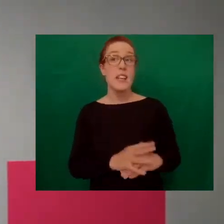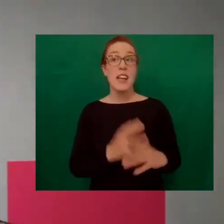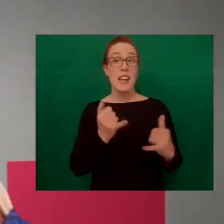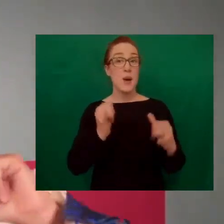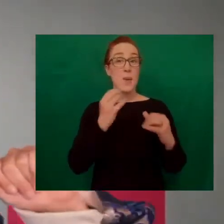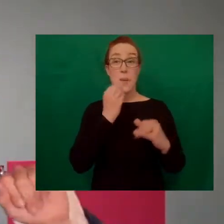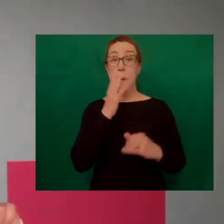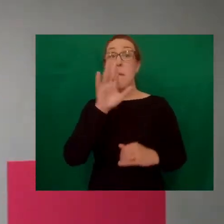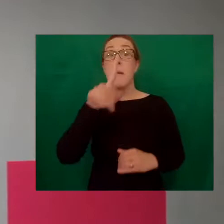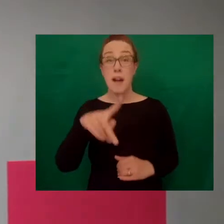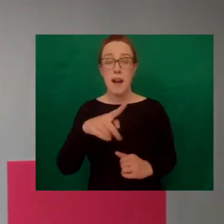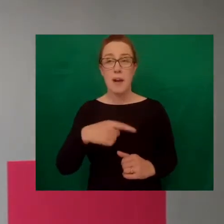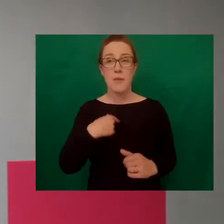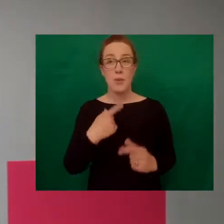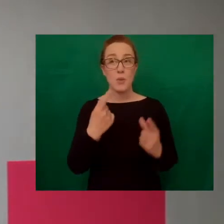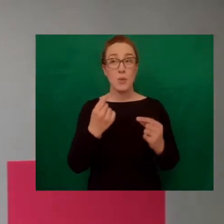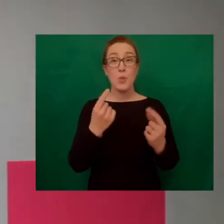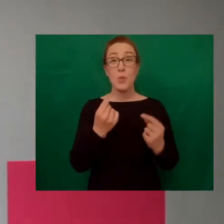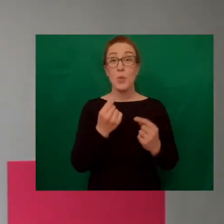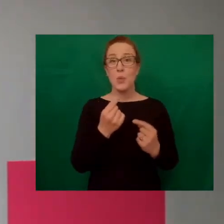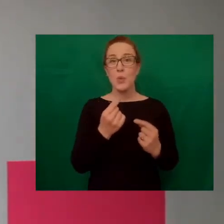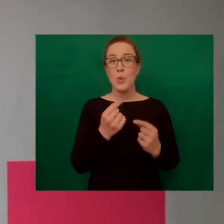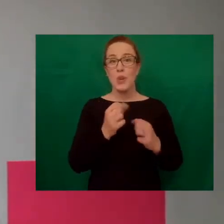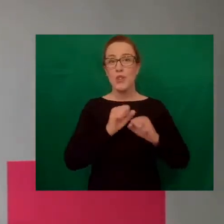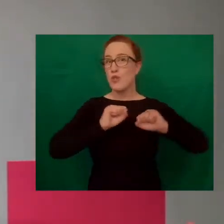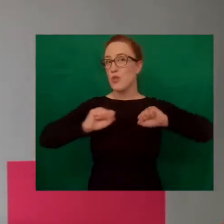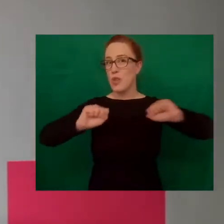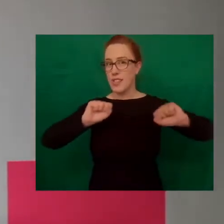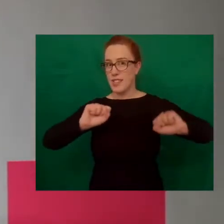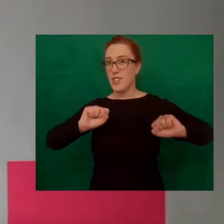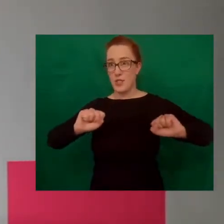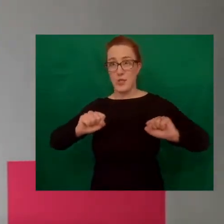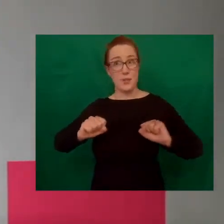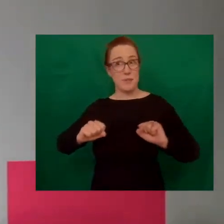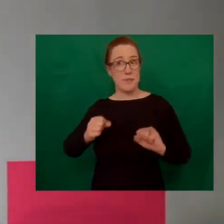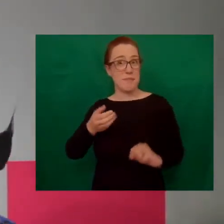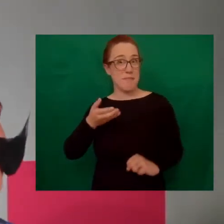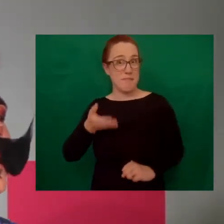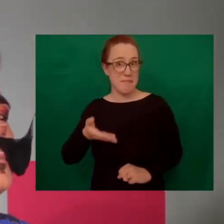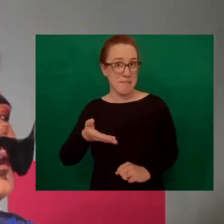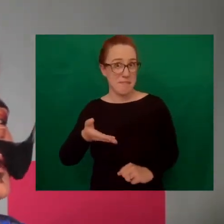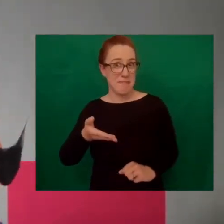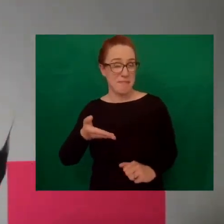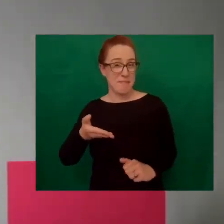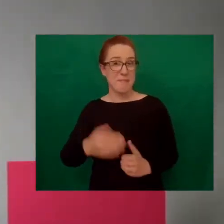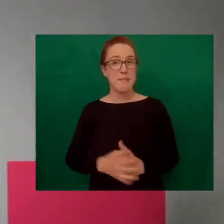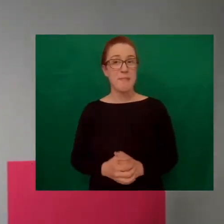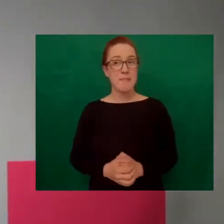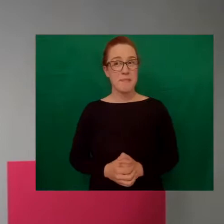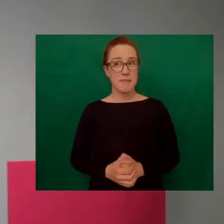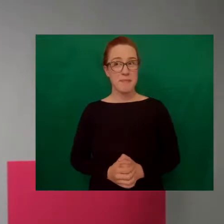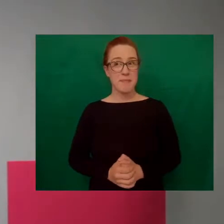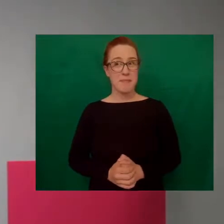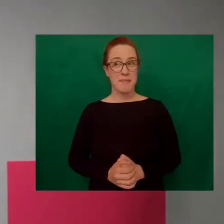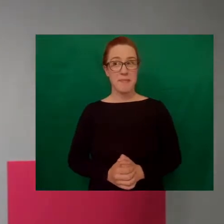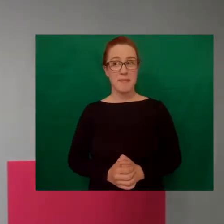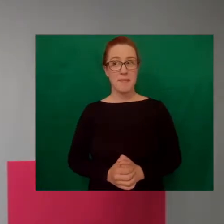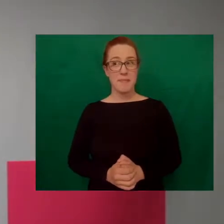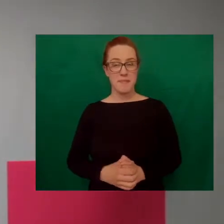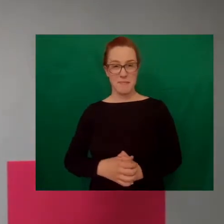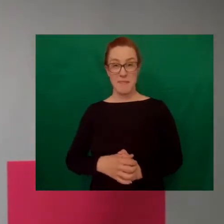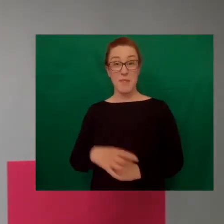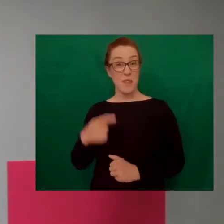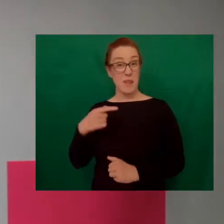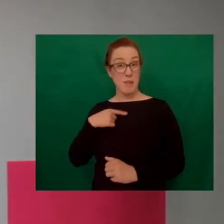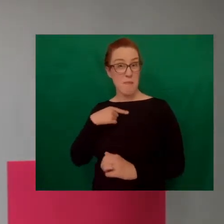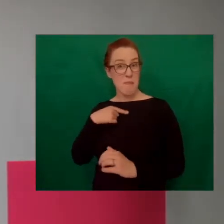warmed up, is we're gonna do a bit of a reach to the side, and we're gonna put our back leg behind us. This is something I